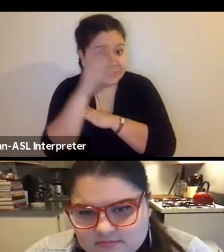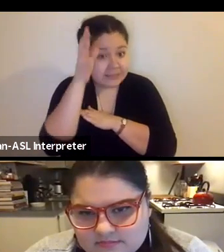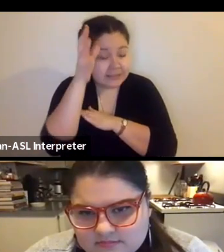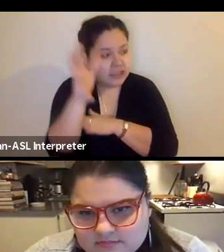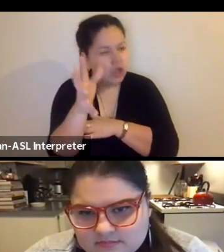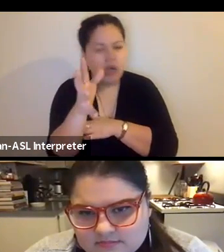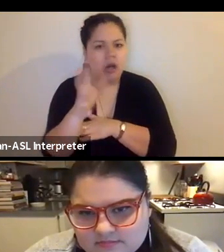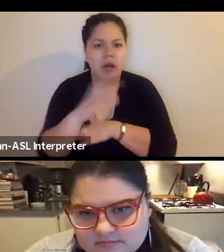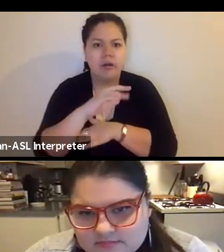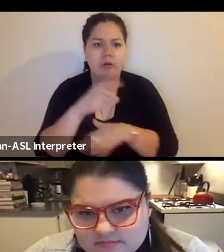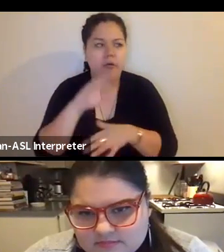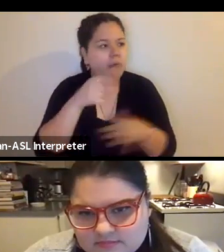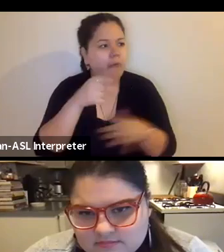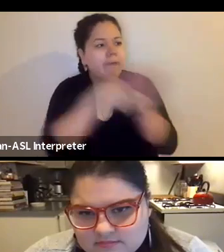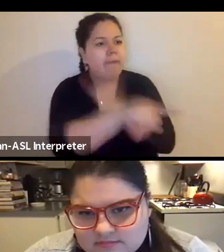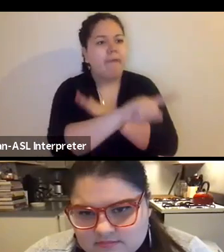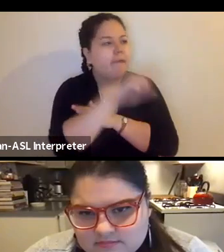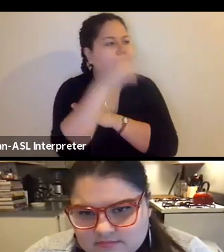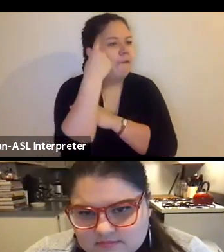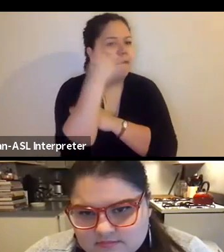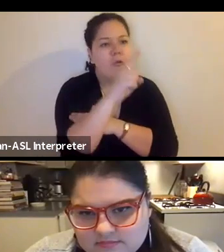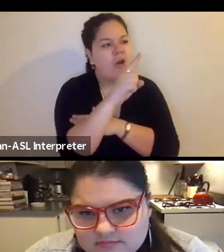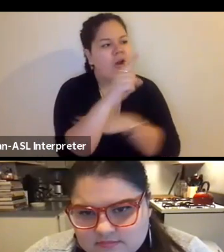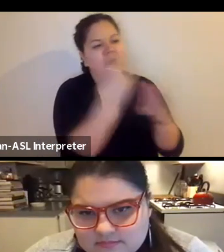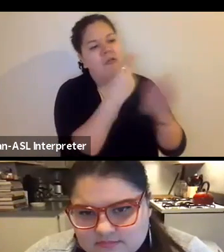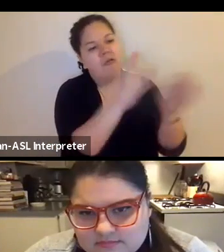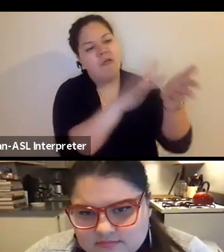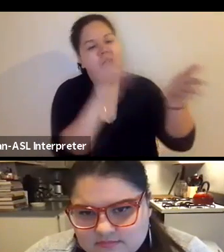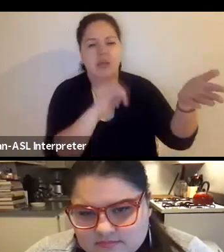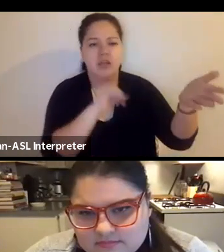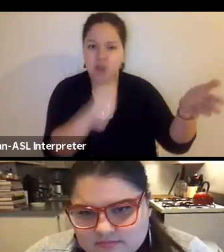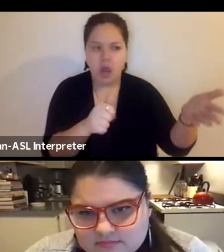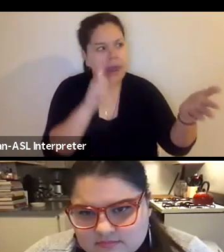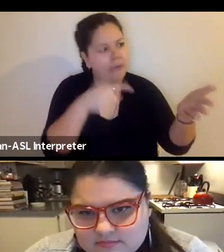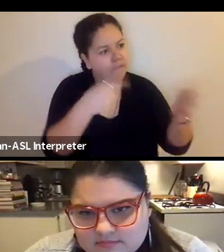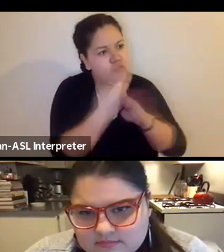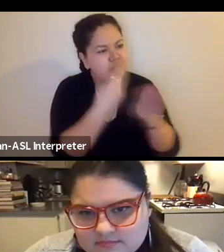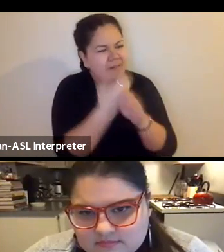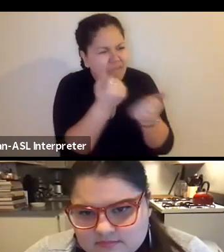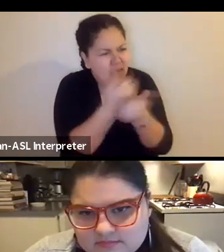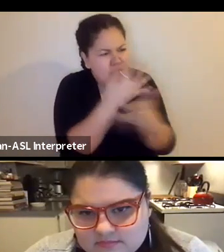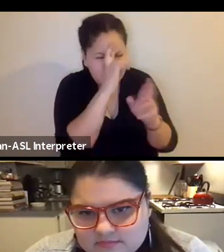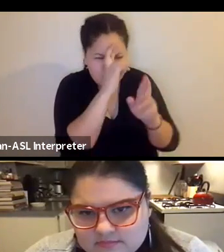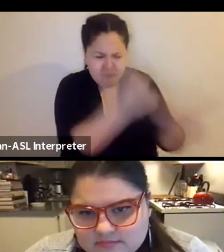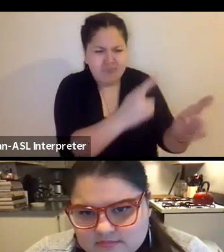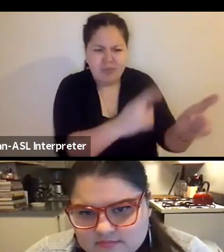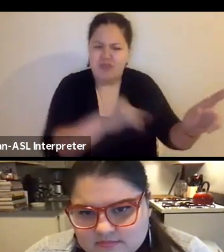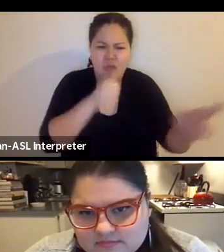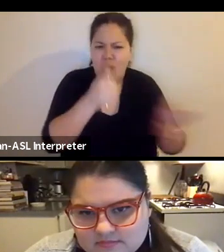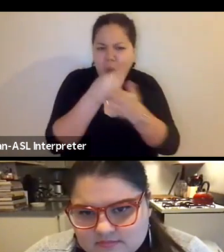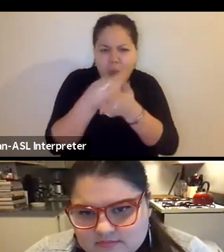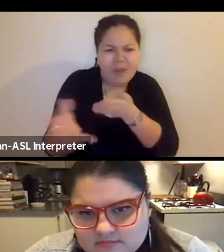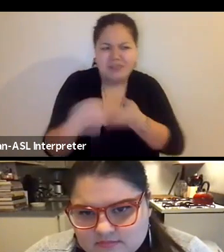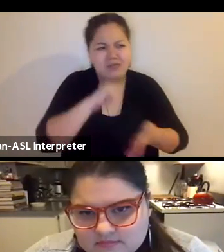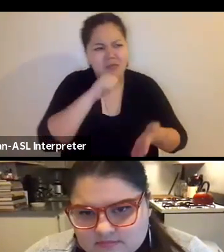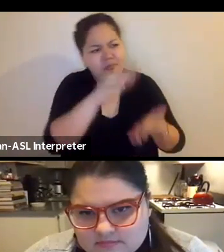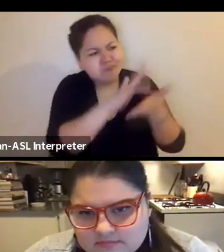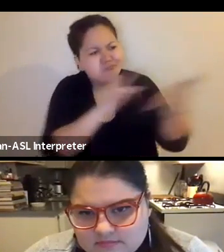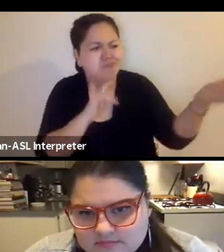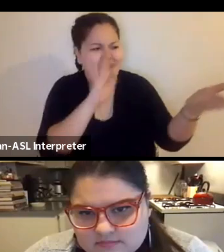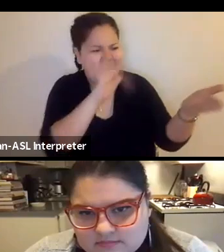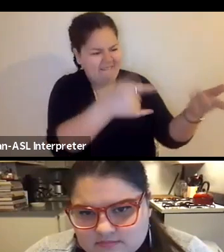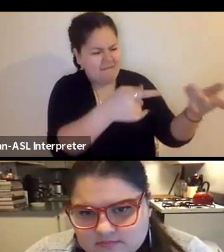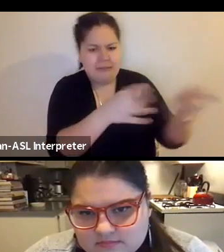used everything in a really good way. And we wasted nothing. We didn't abuse this